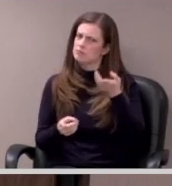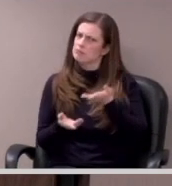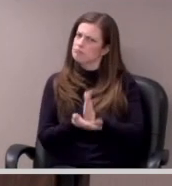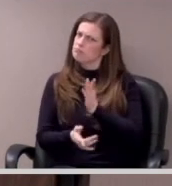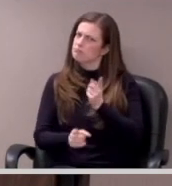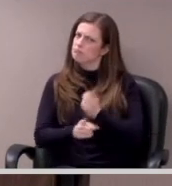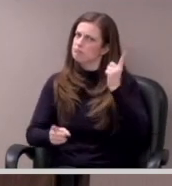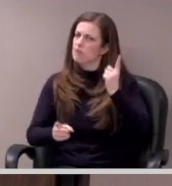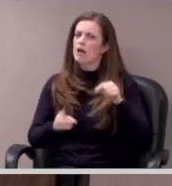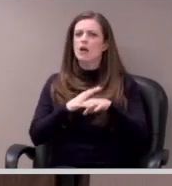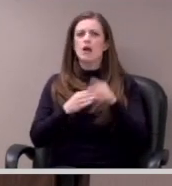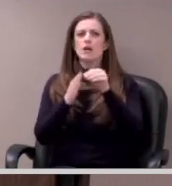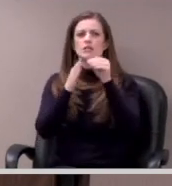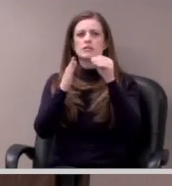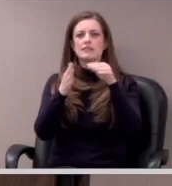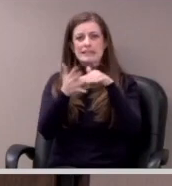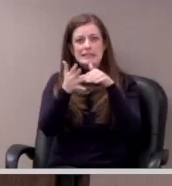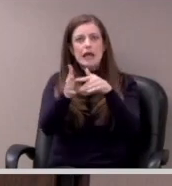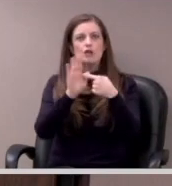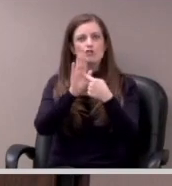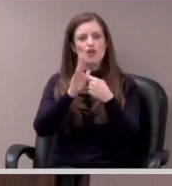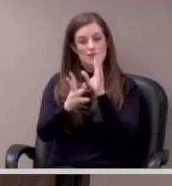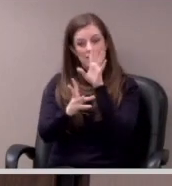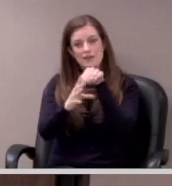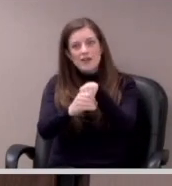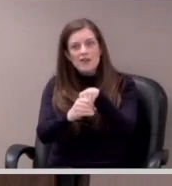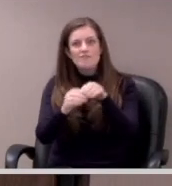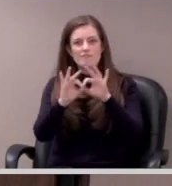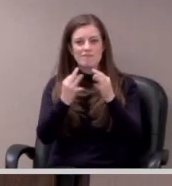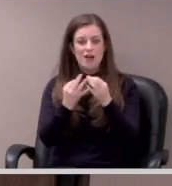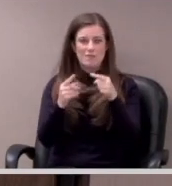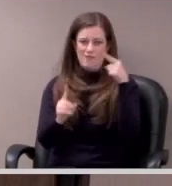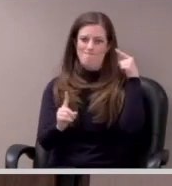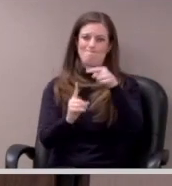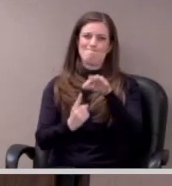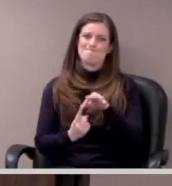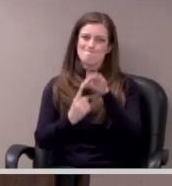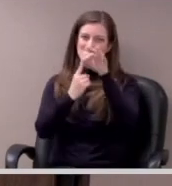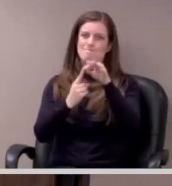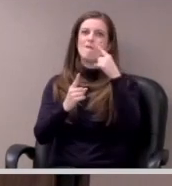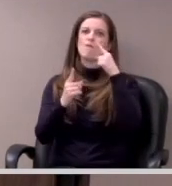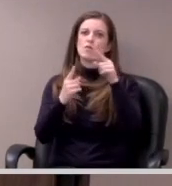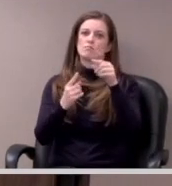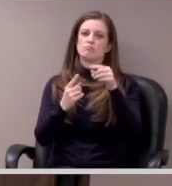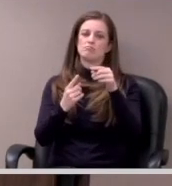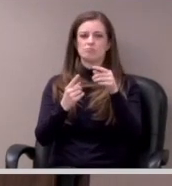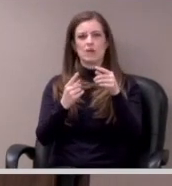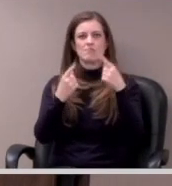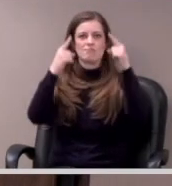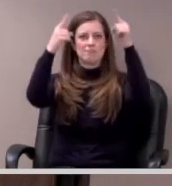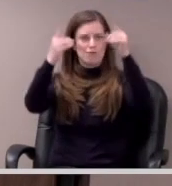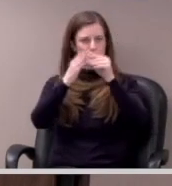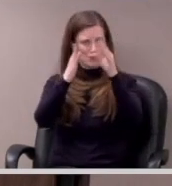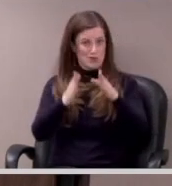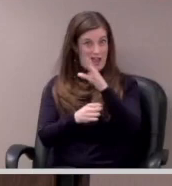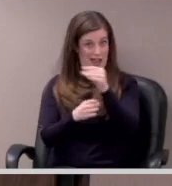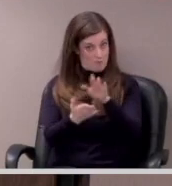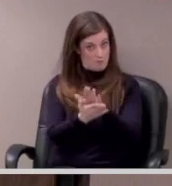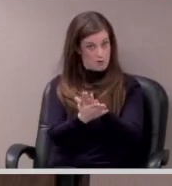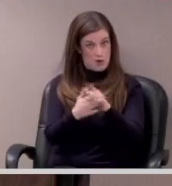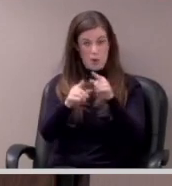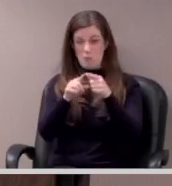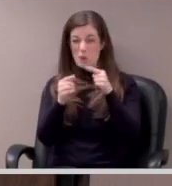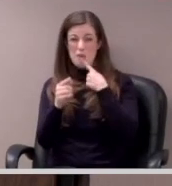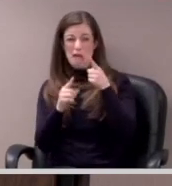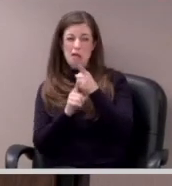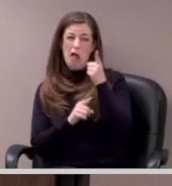Studies show that engaged families are the key to successful students and successful schools. But when you're across the district,